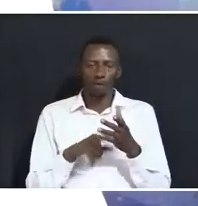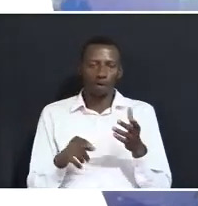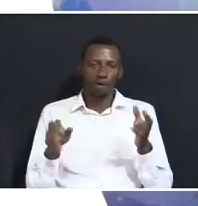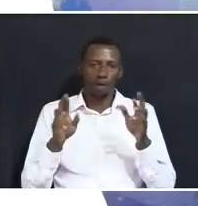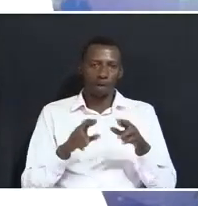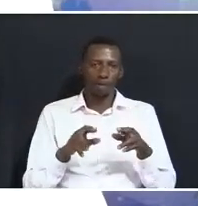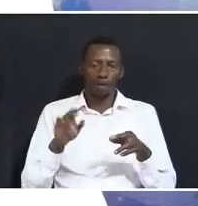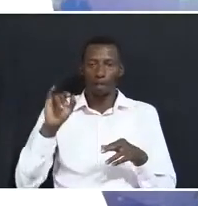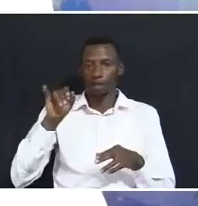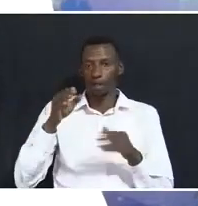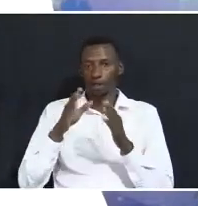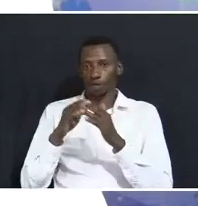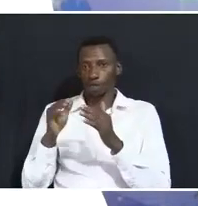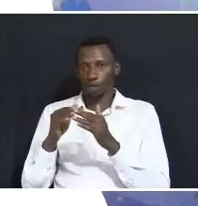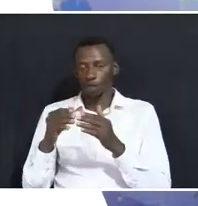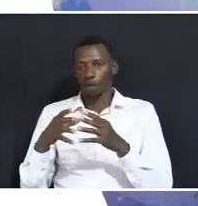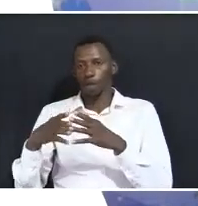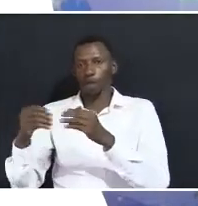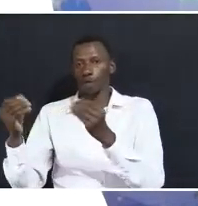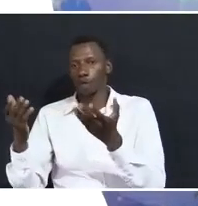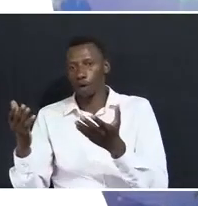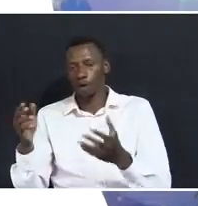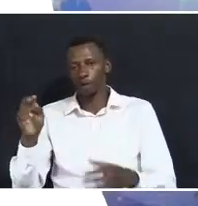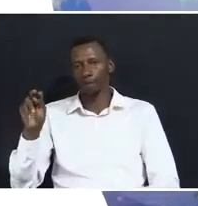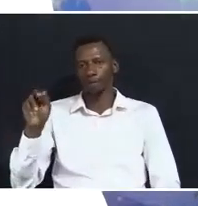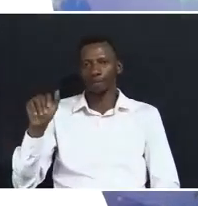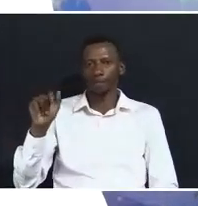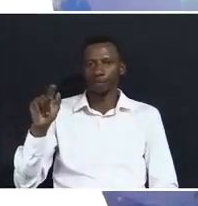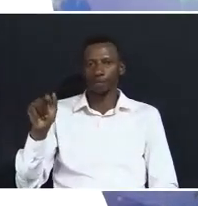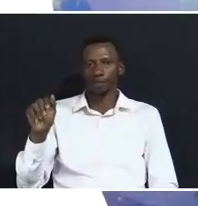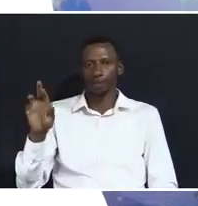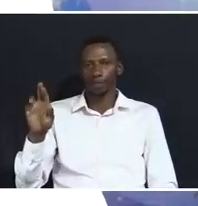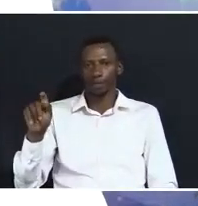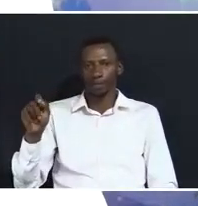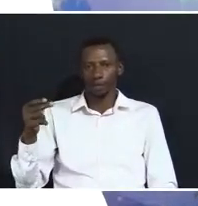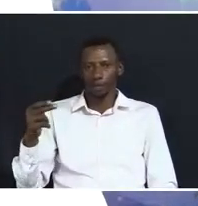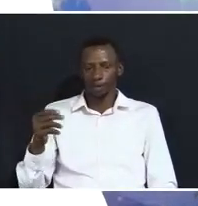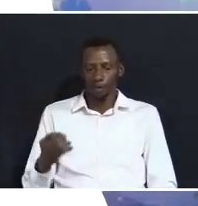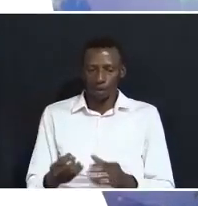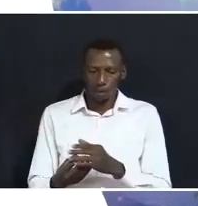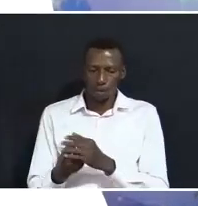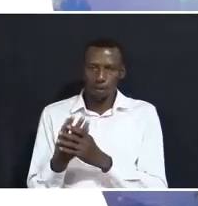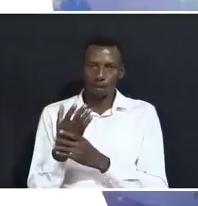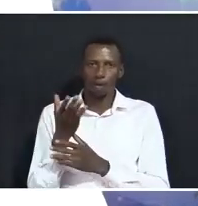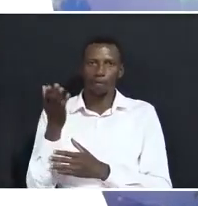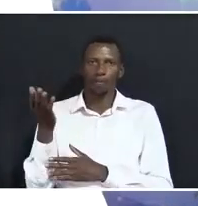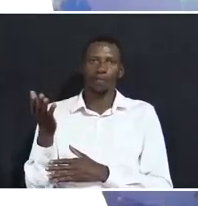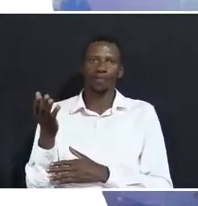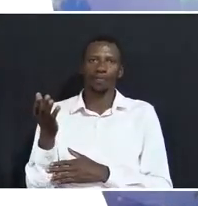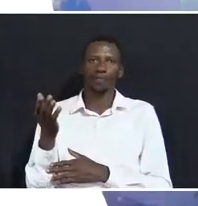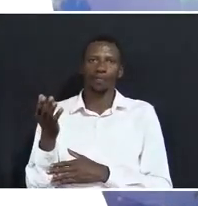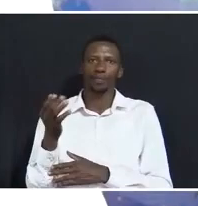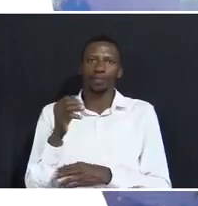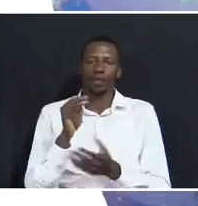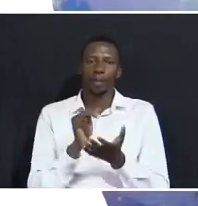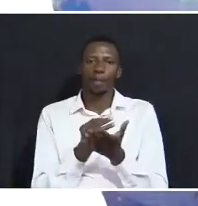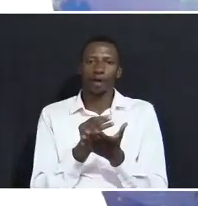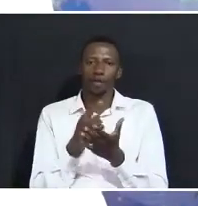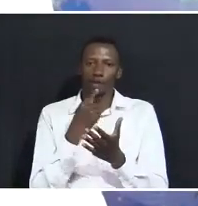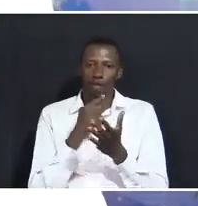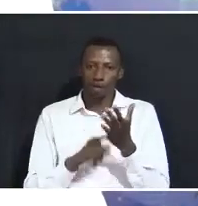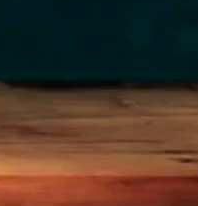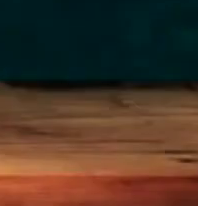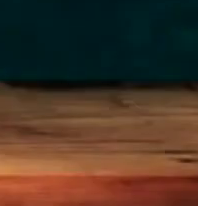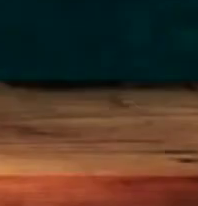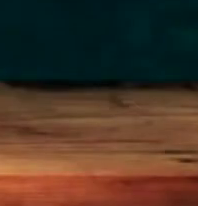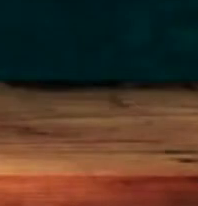Jerusalem, they went to Nazareth. And so he grows up in Nazareth. And Matthew tells us, "As it had been written,